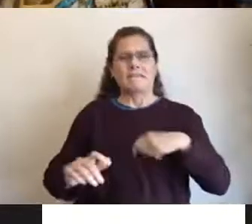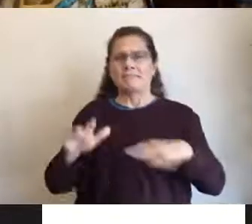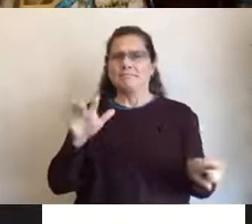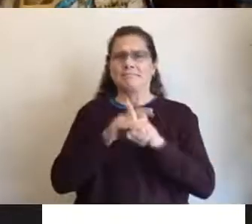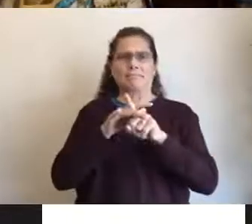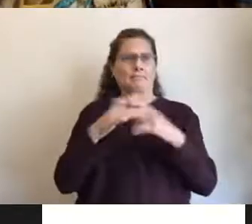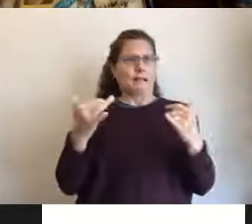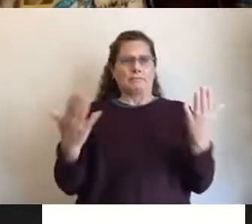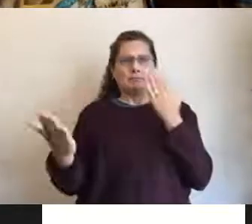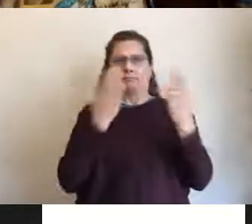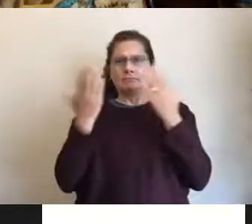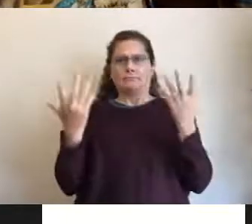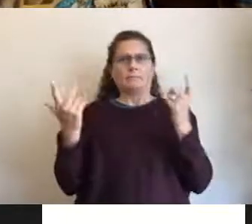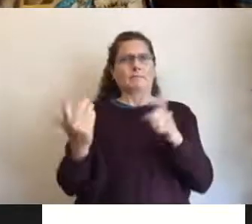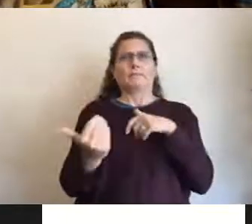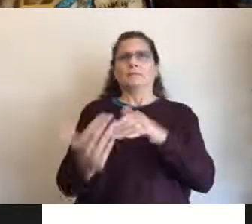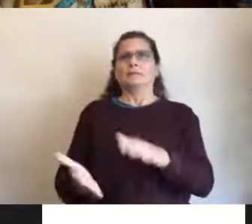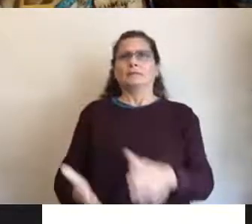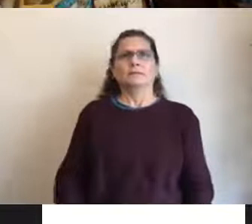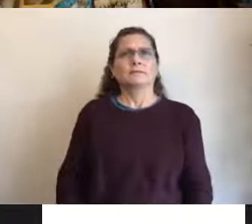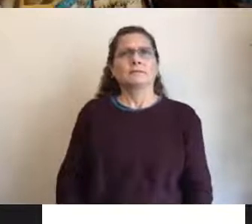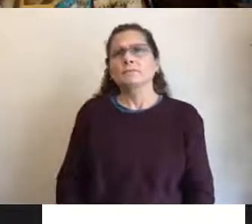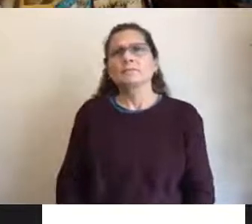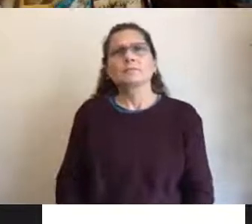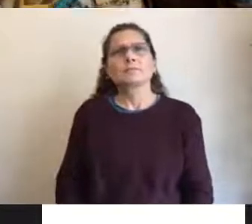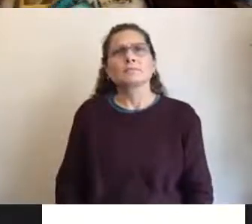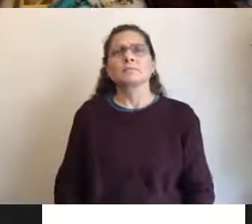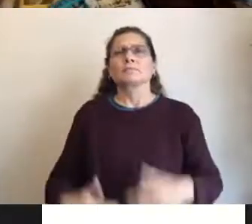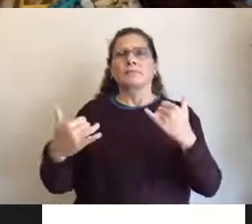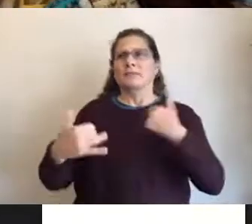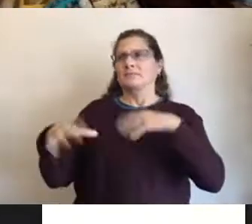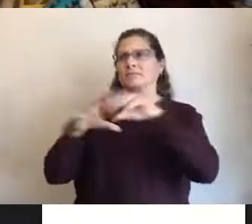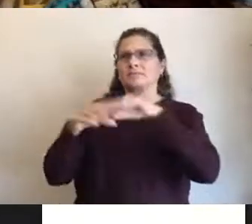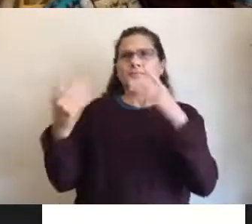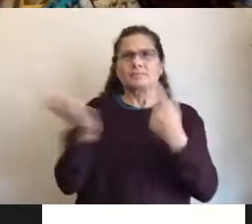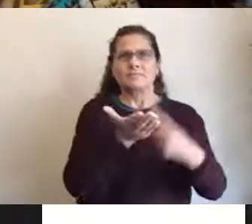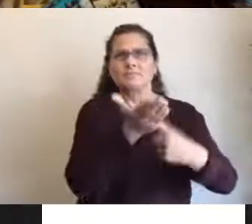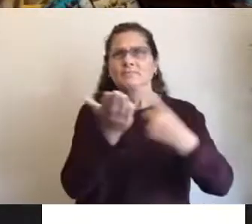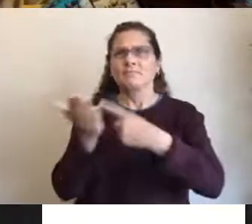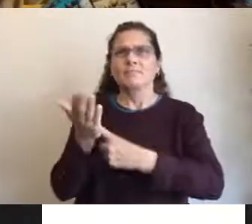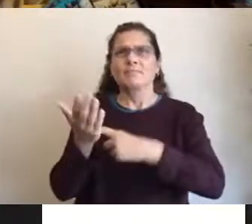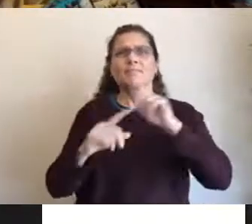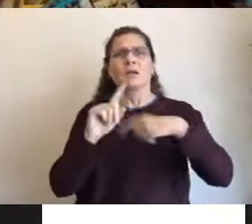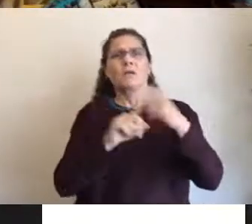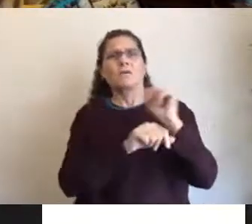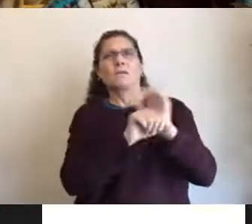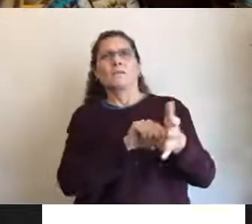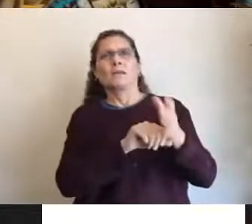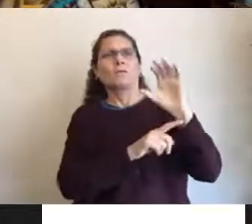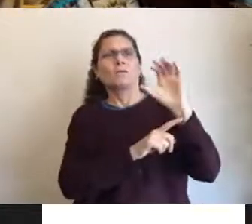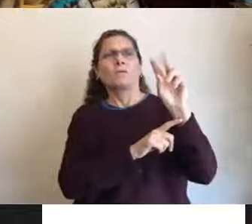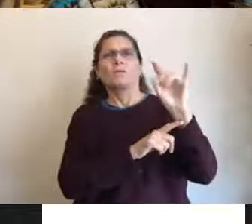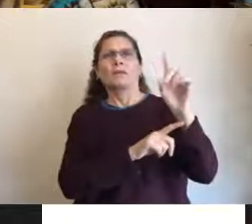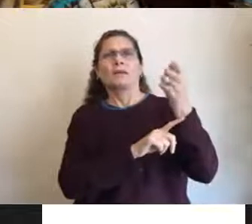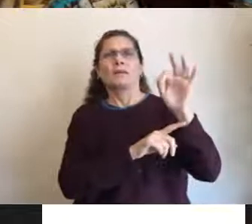Community Health Centers for a webinar to provide critical COVID-19 information to our Hispanic community leaders. Dr. Weston